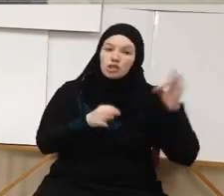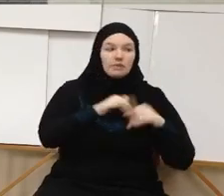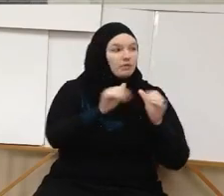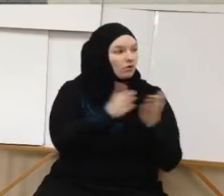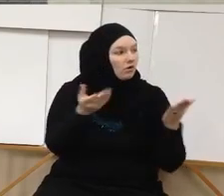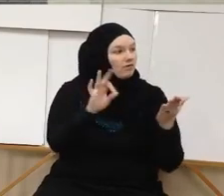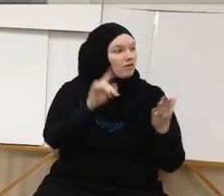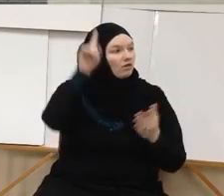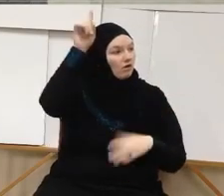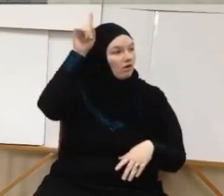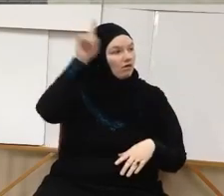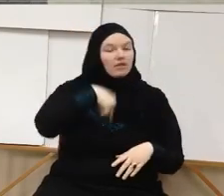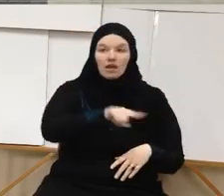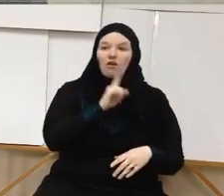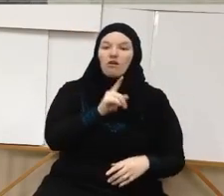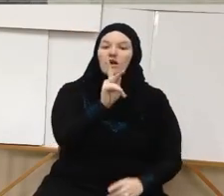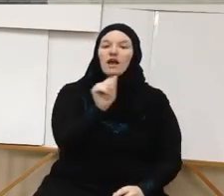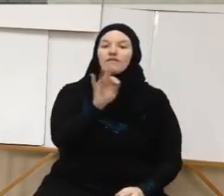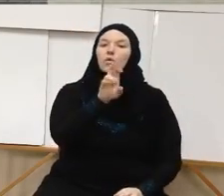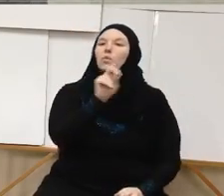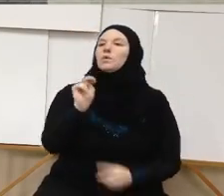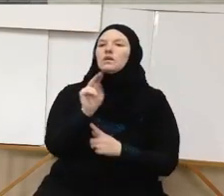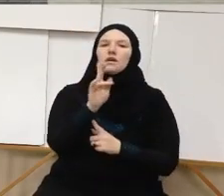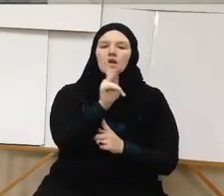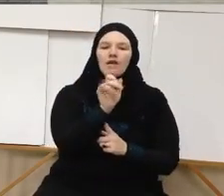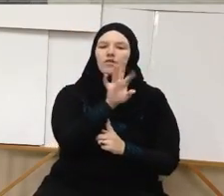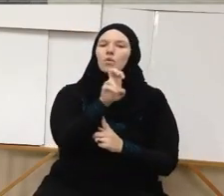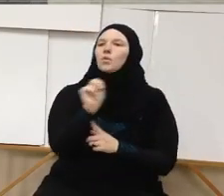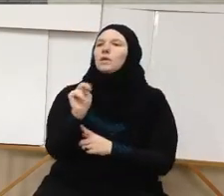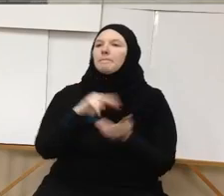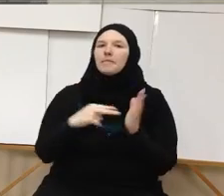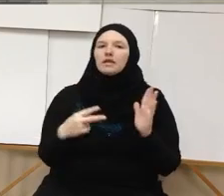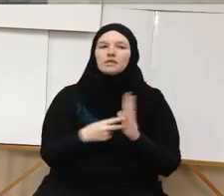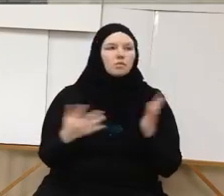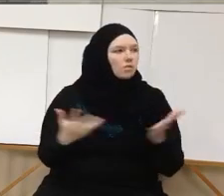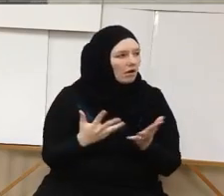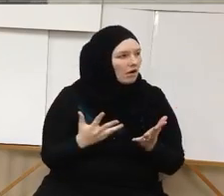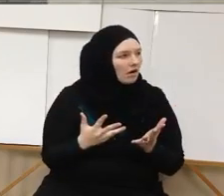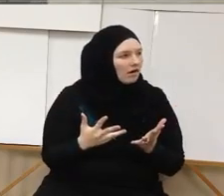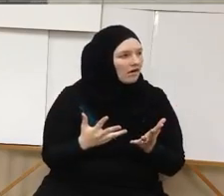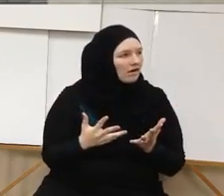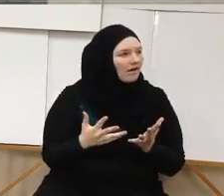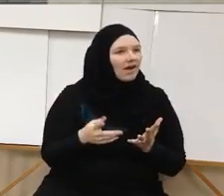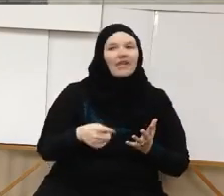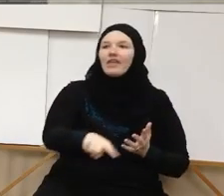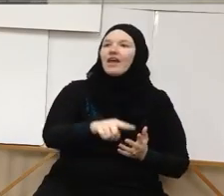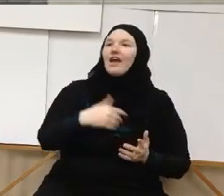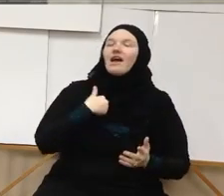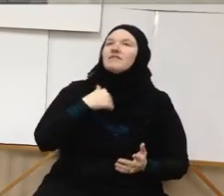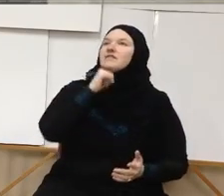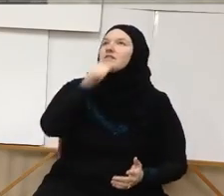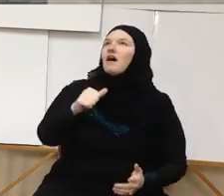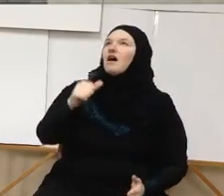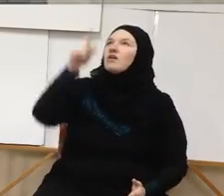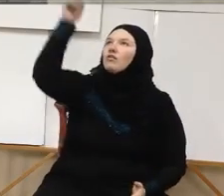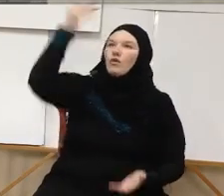says they are kafirun. Kafirun means what here? It means they have denied Allah the